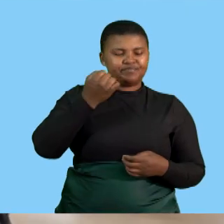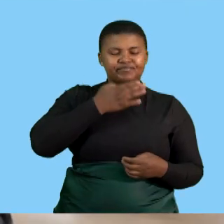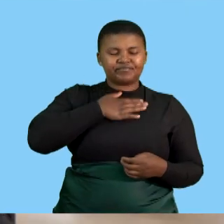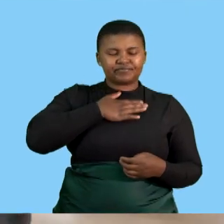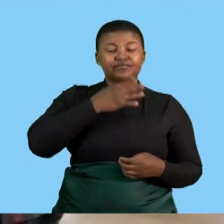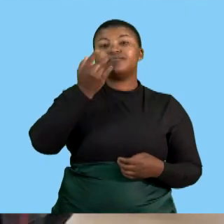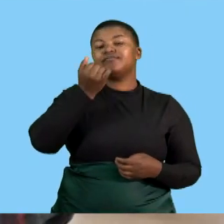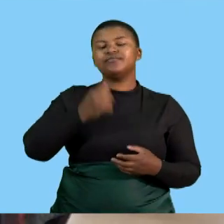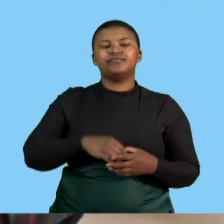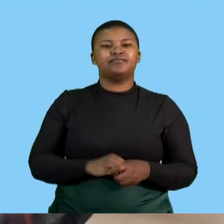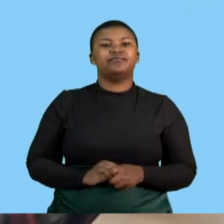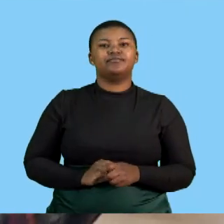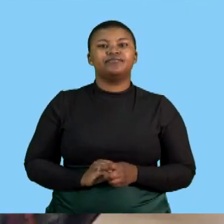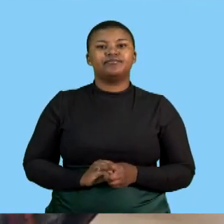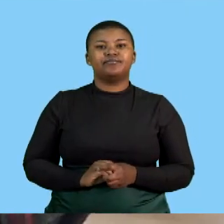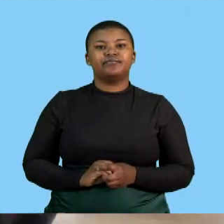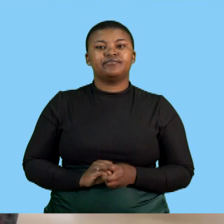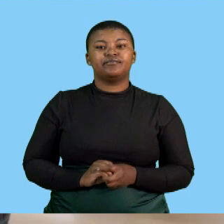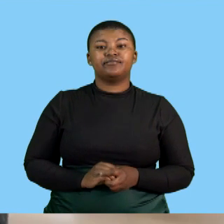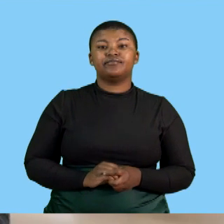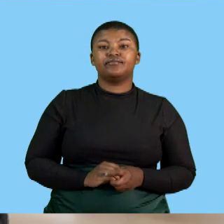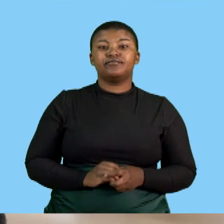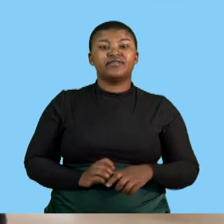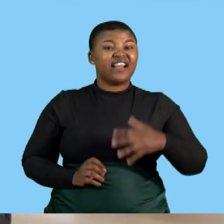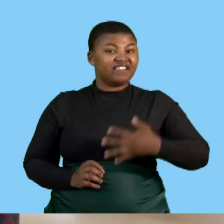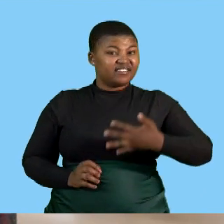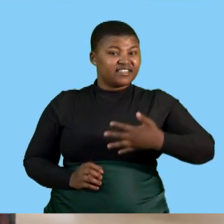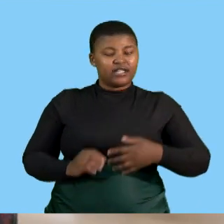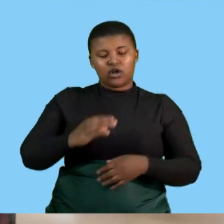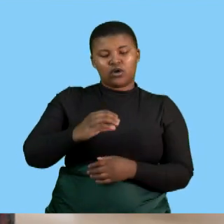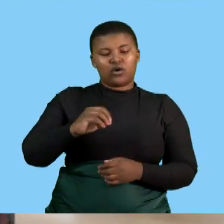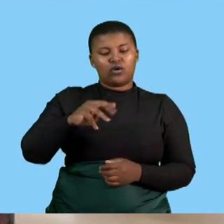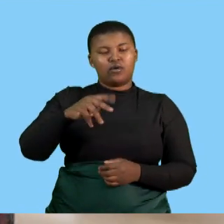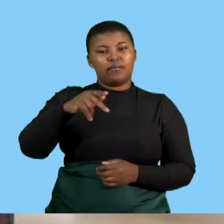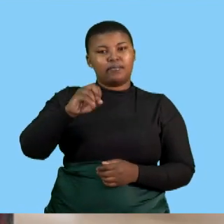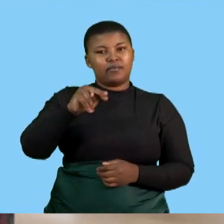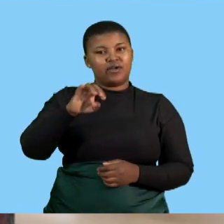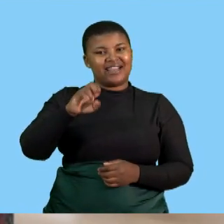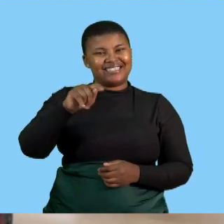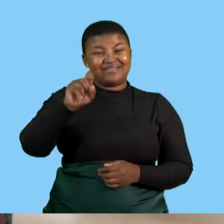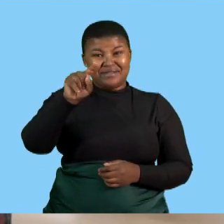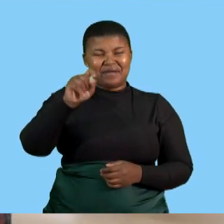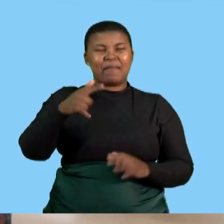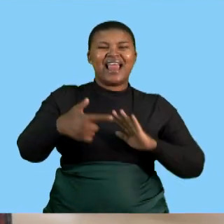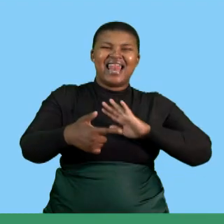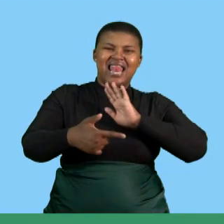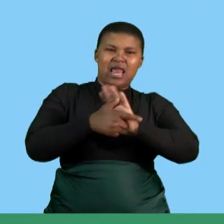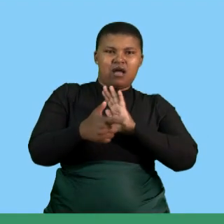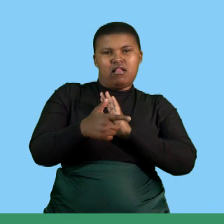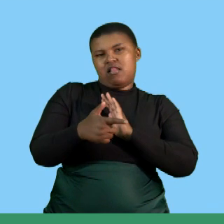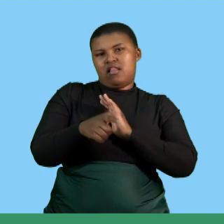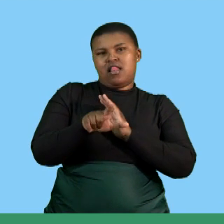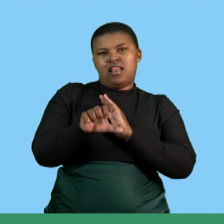our technological environment. Our fifth component then is our legal environment. Let me just